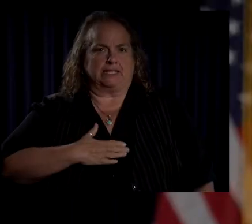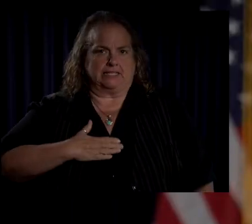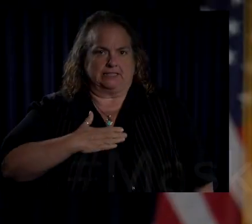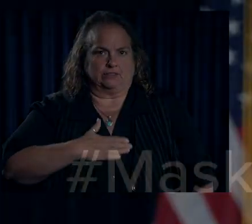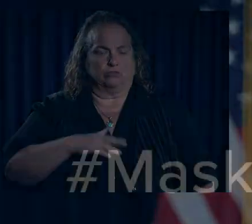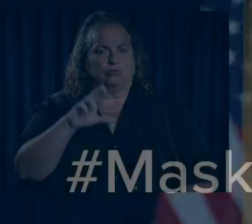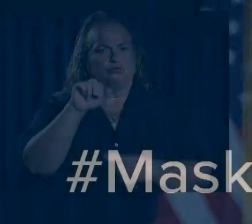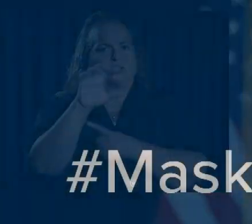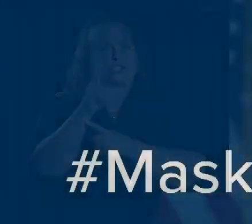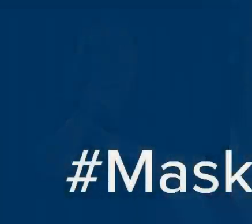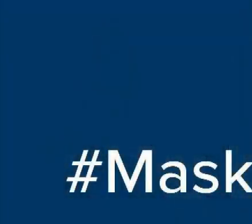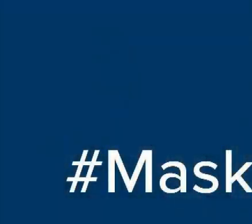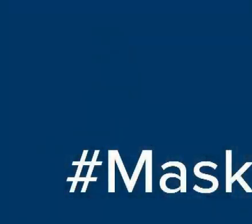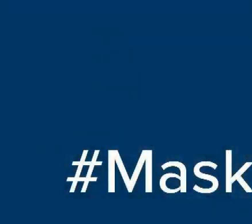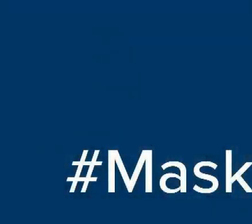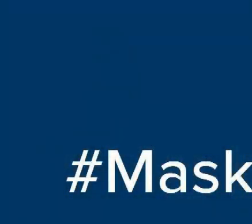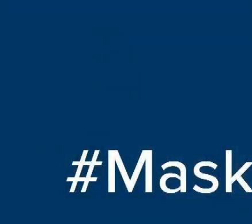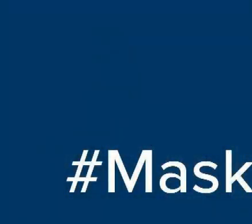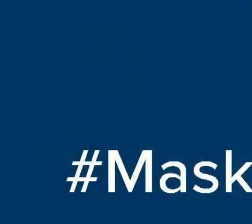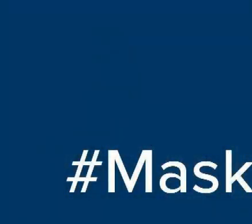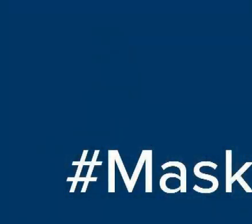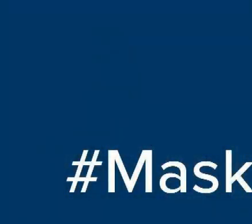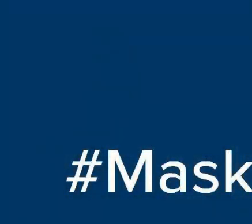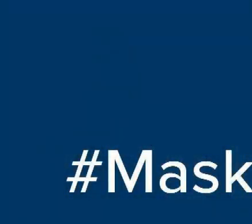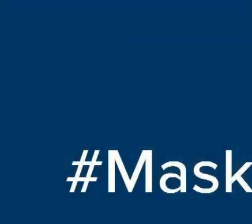Please reach out to Kentucky's